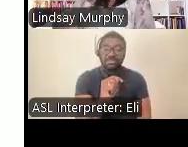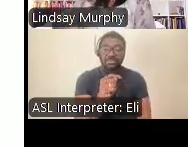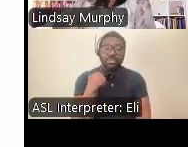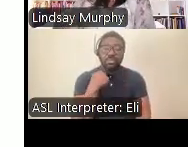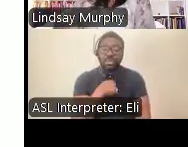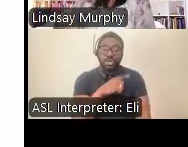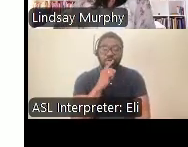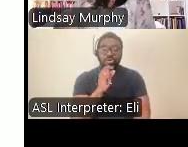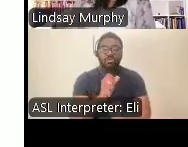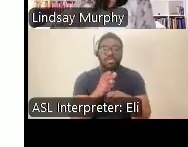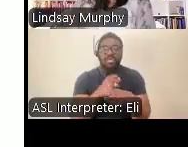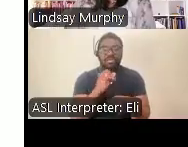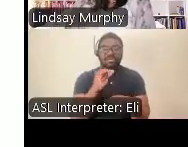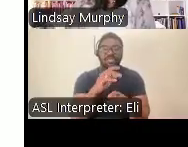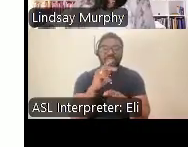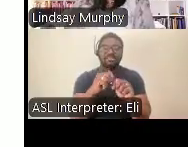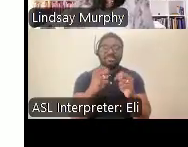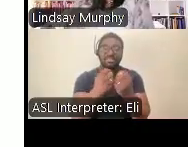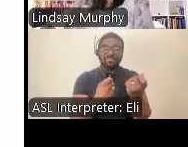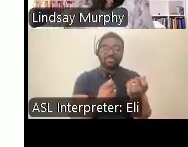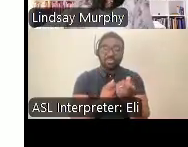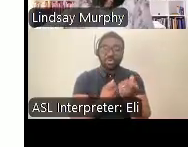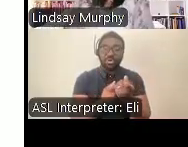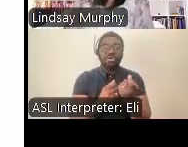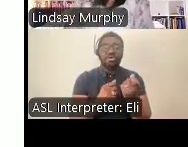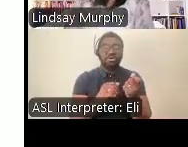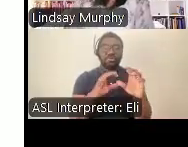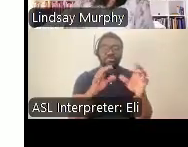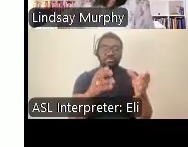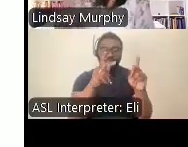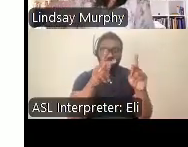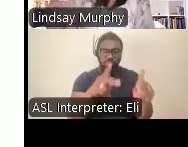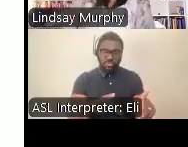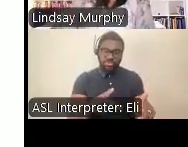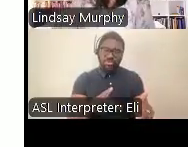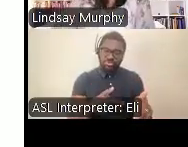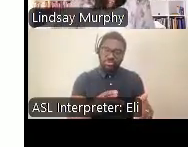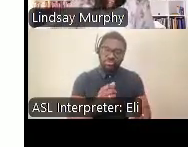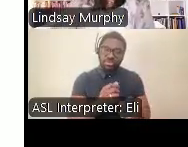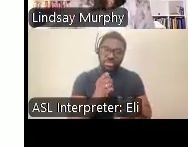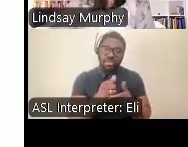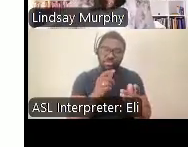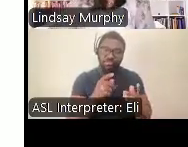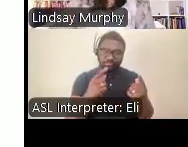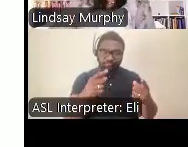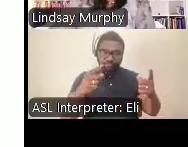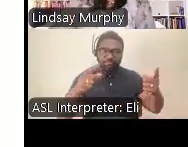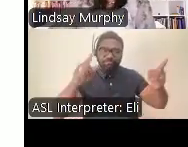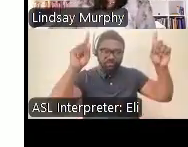that team of support around the individual to help them get towards their employment goals.